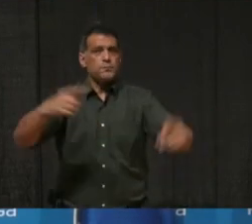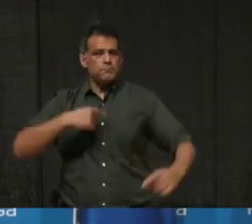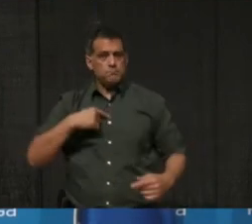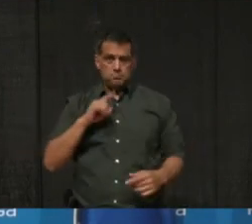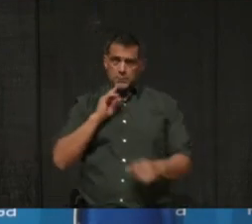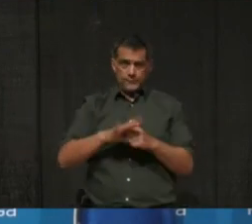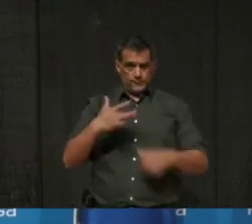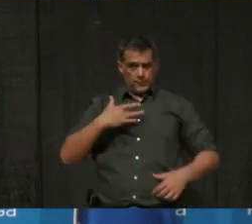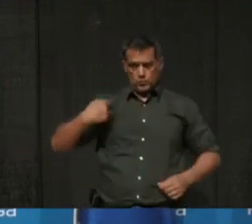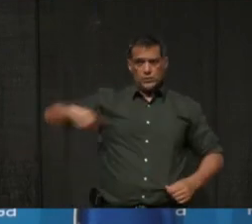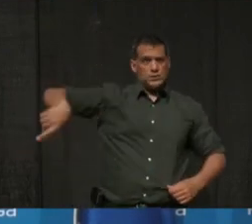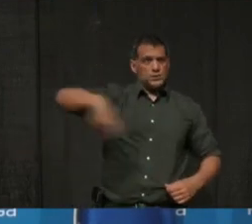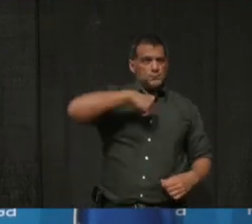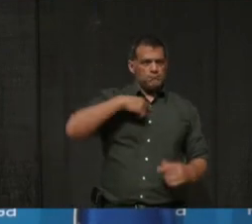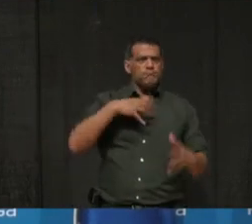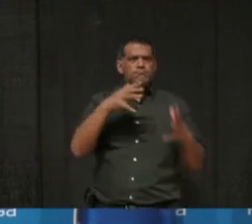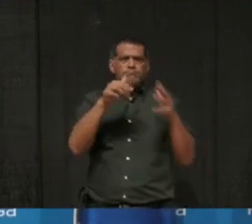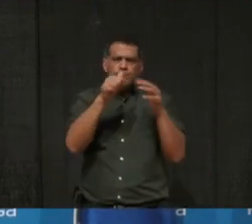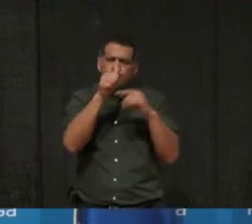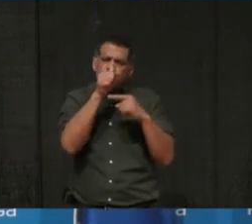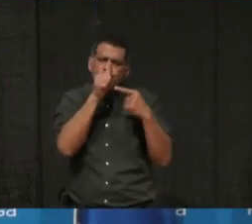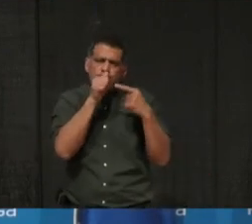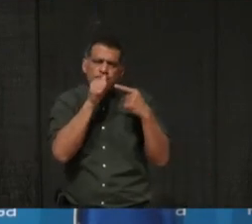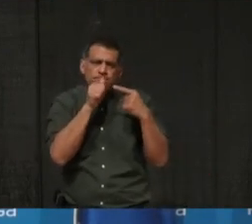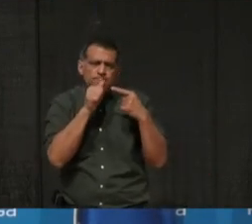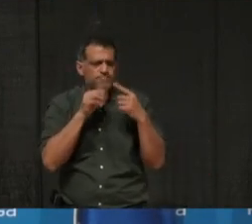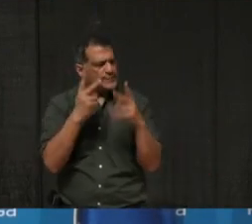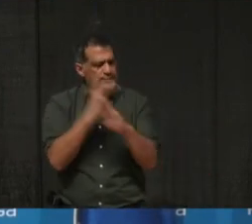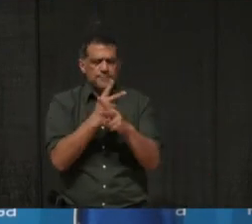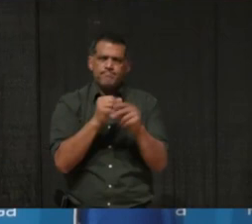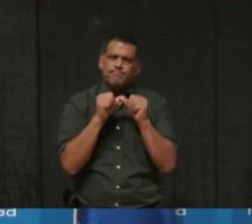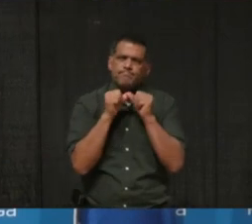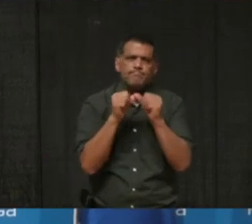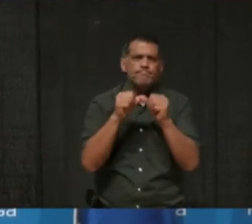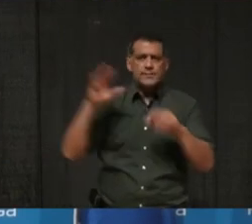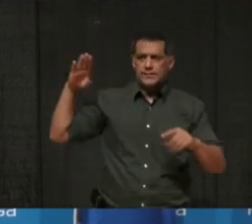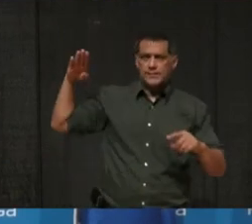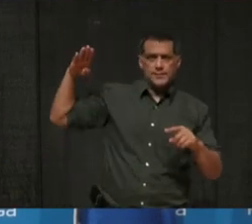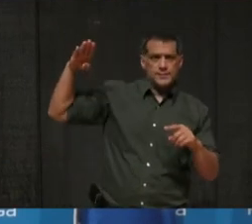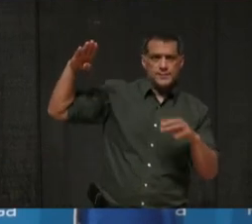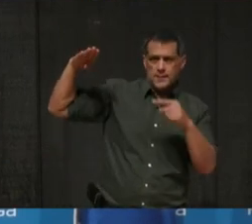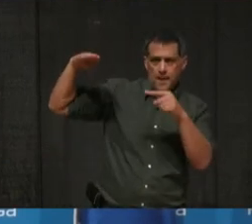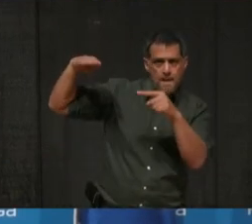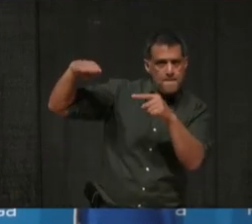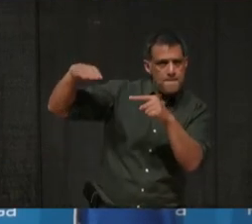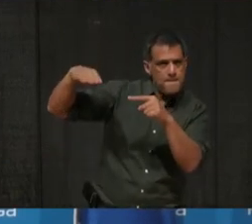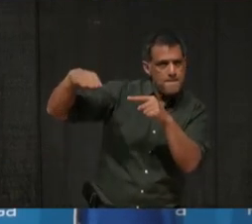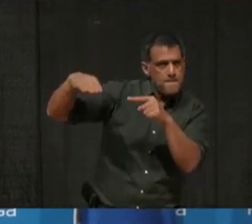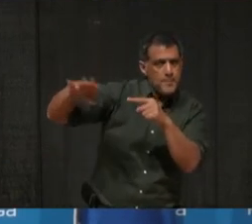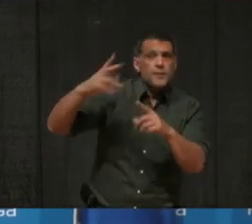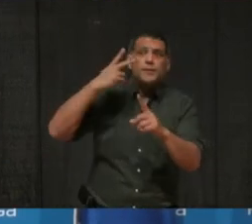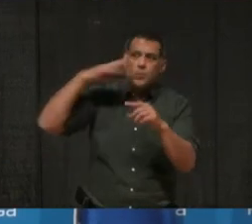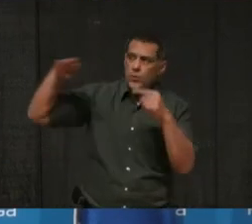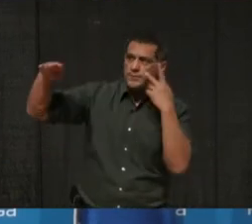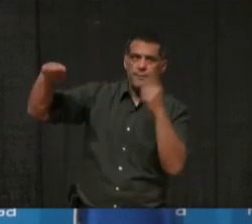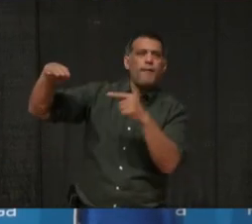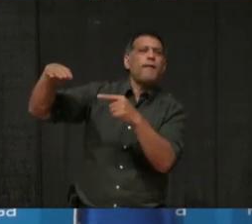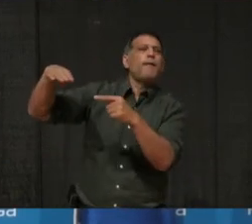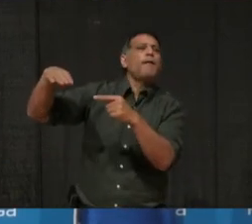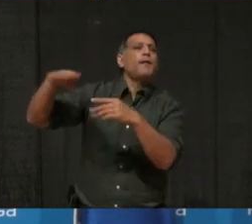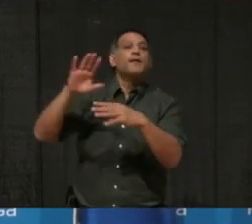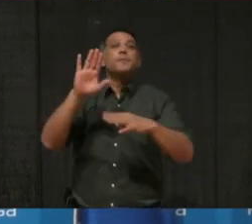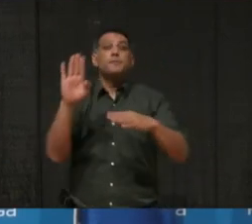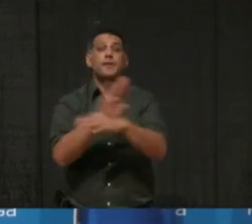hang in there for just a few more weeks, our case numbers will get low enough to see the reopening of many of our small